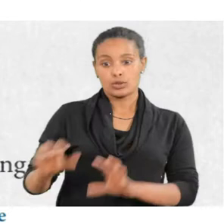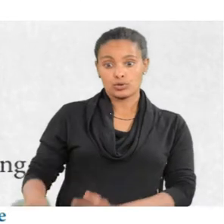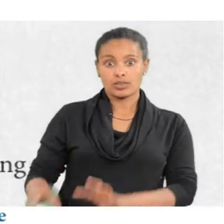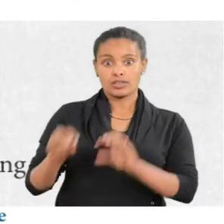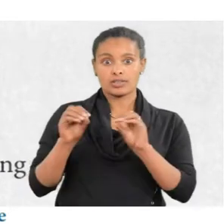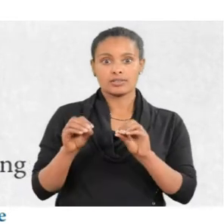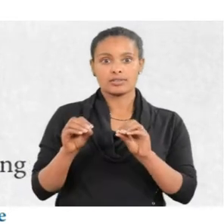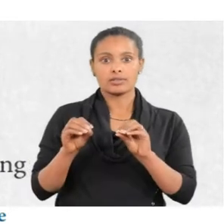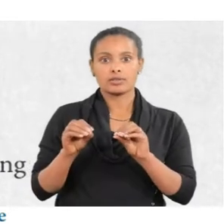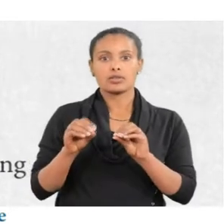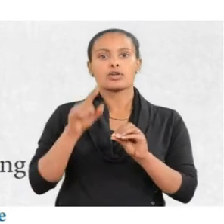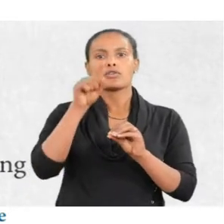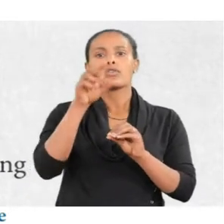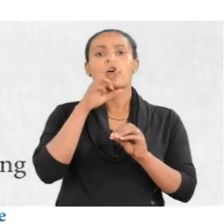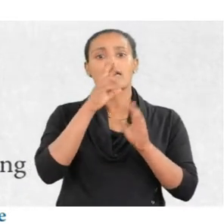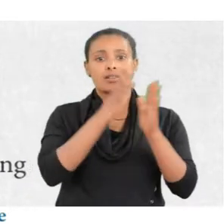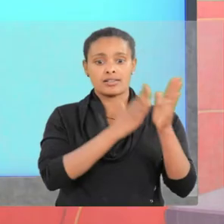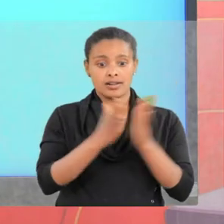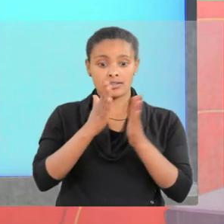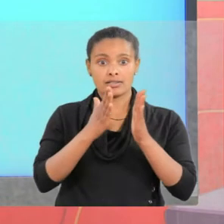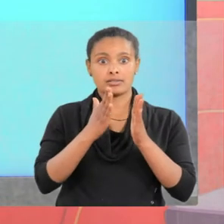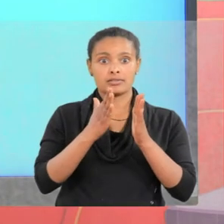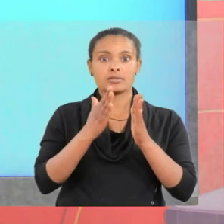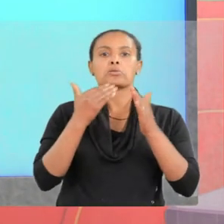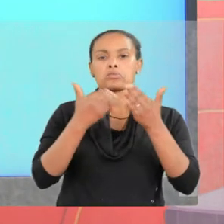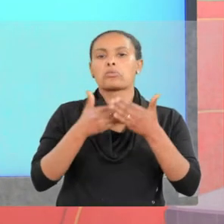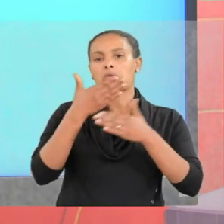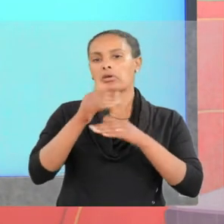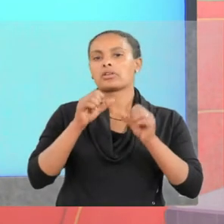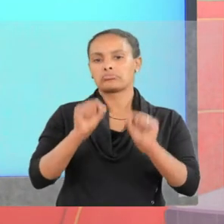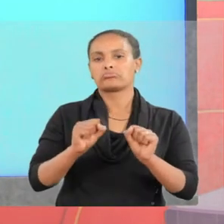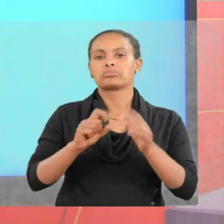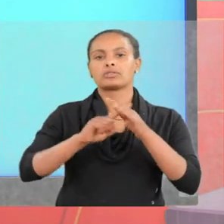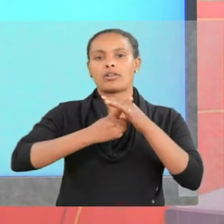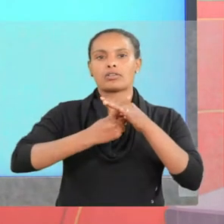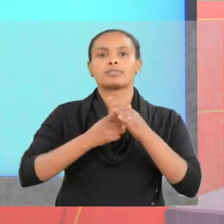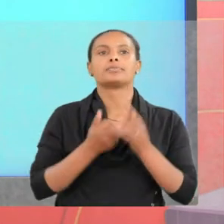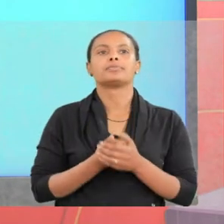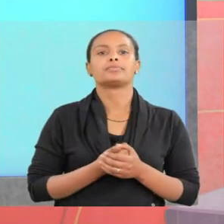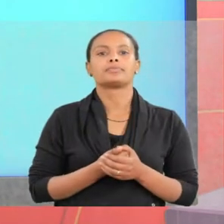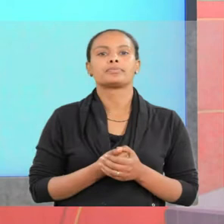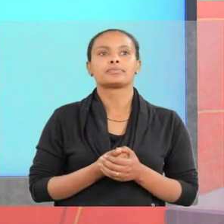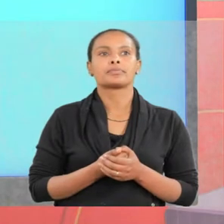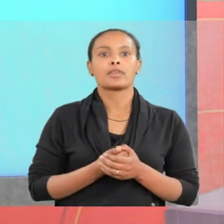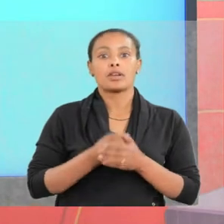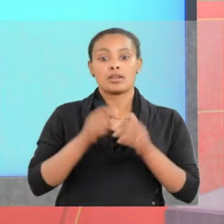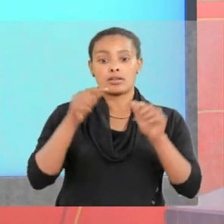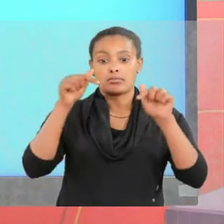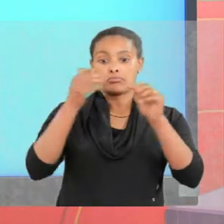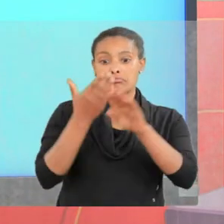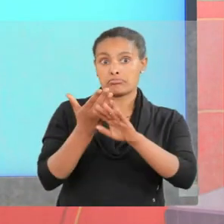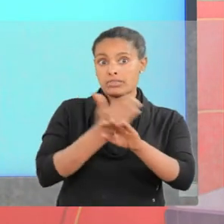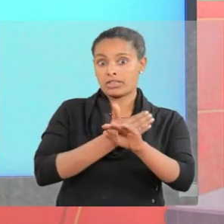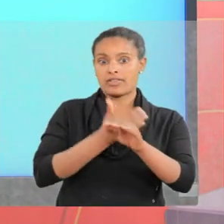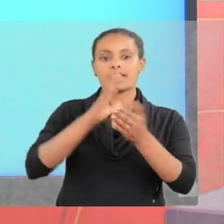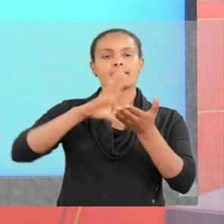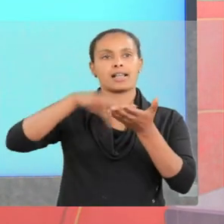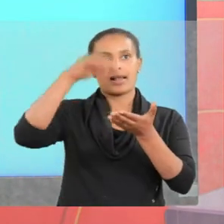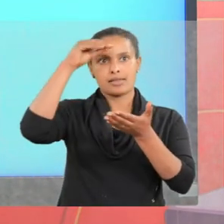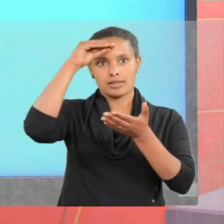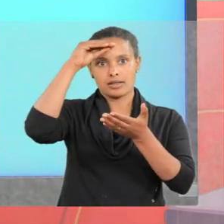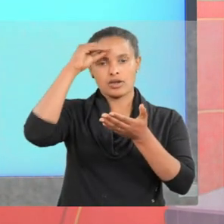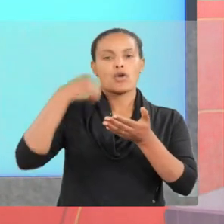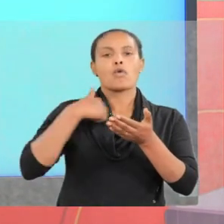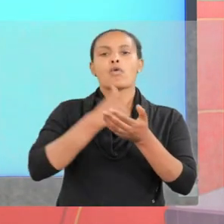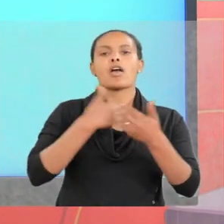Students, if you are ready, then we will get started. In our previous lesson,